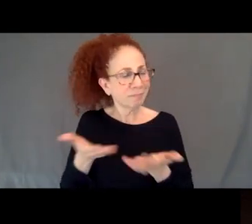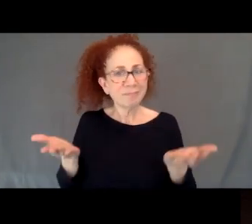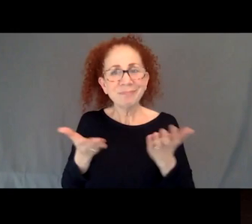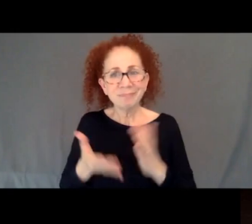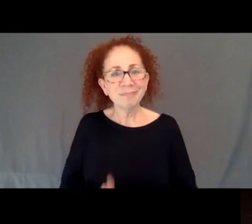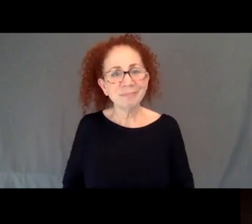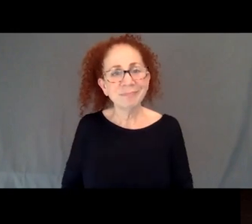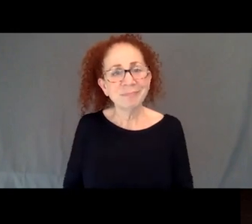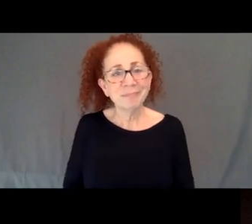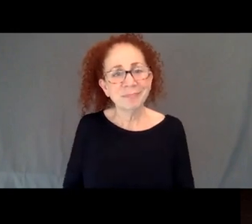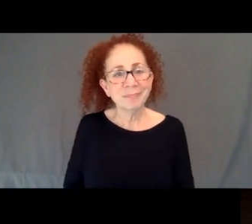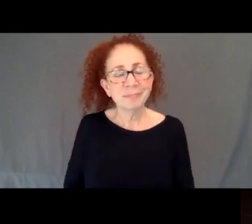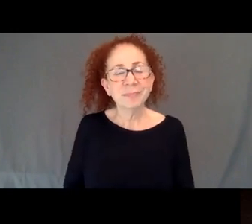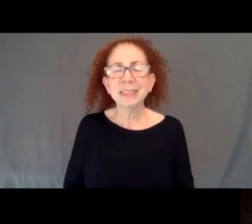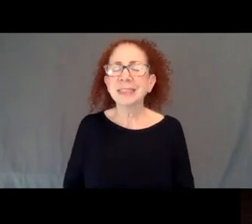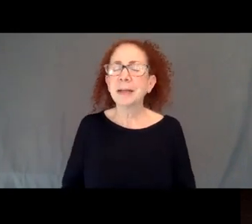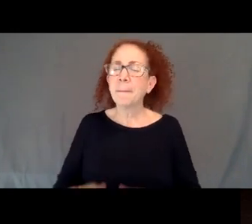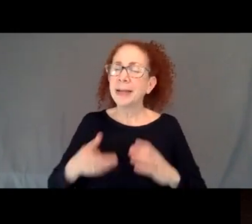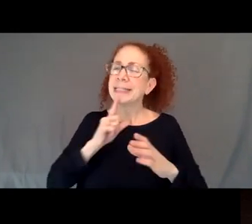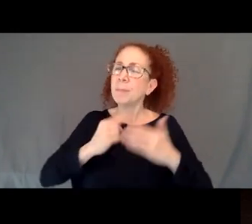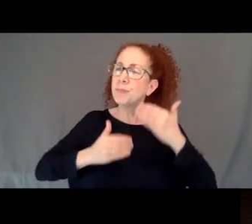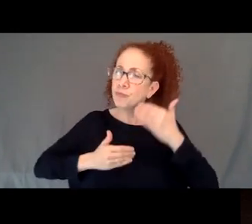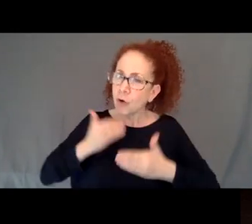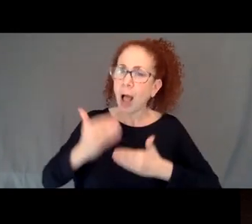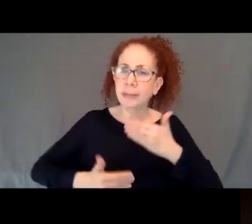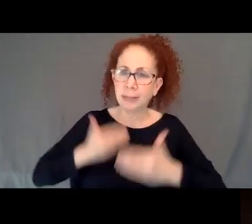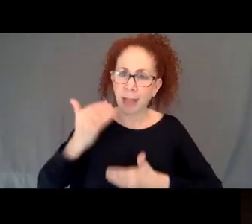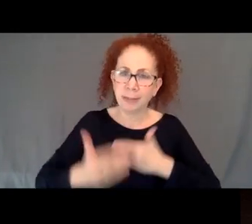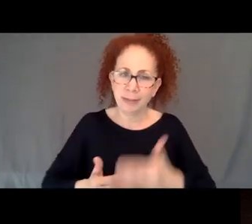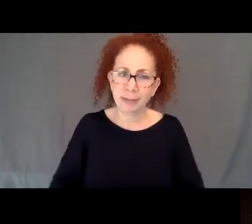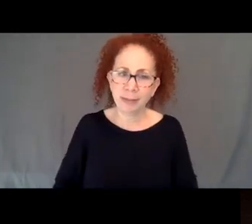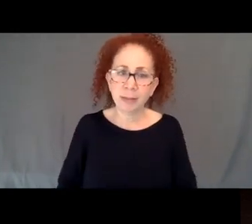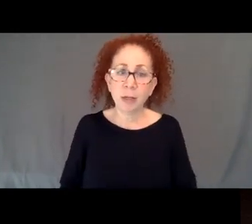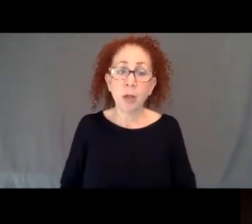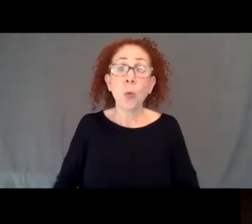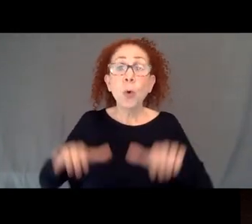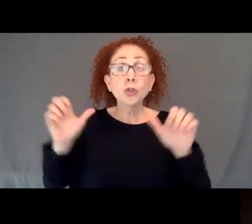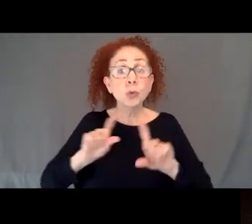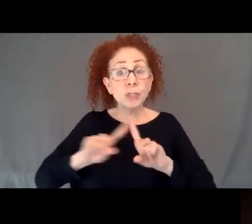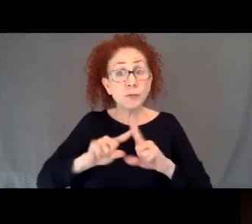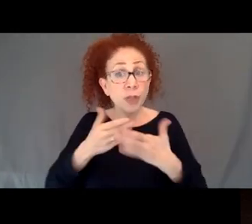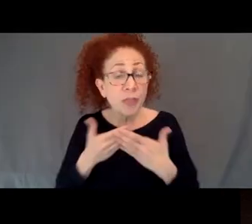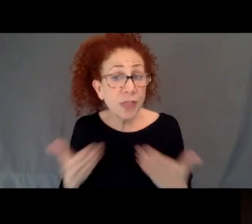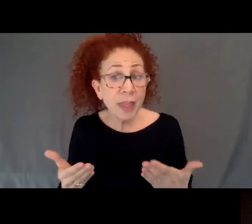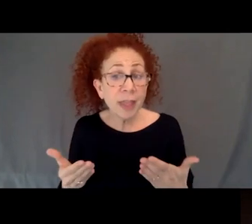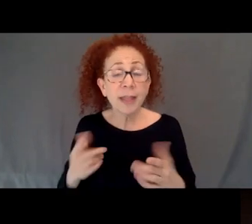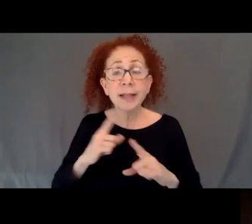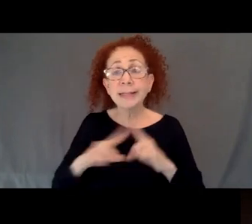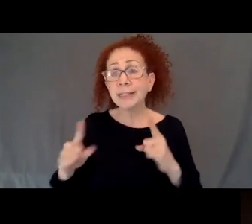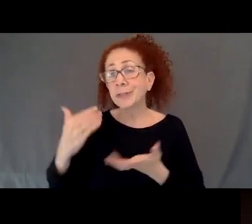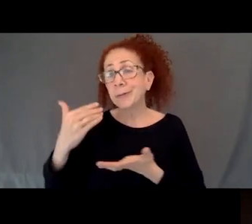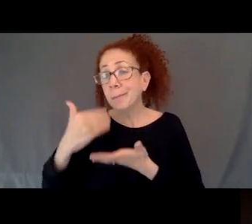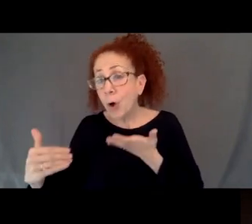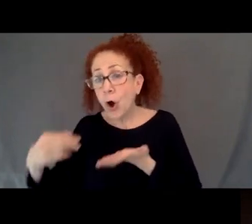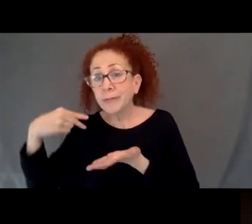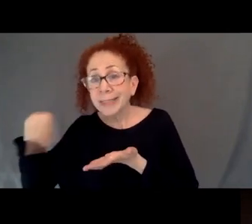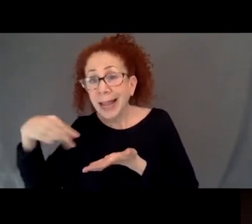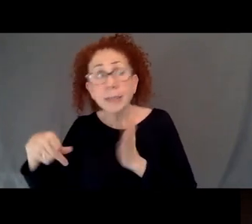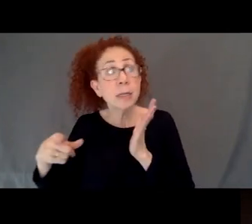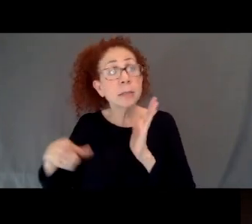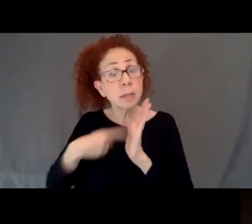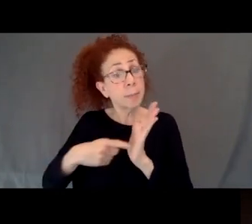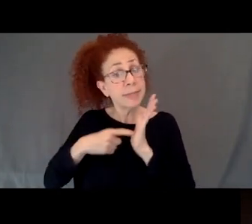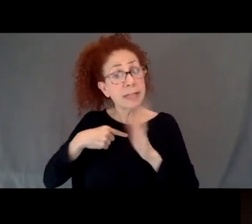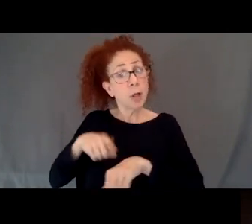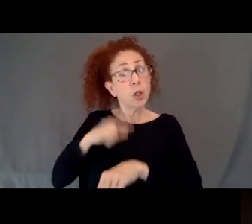But it's a process when you're doing different things, different pieces. Sometimes it takes me